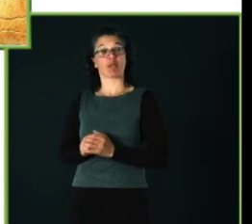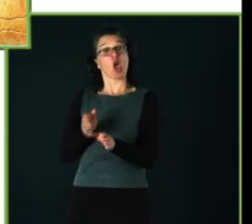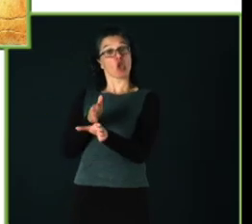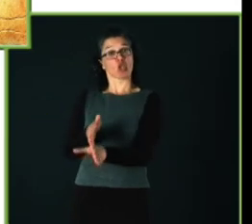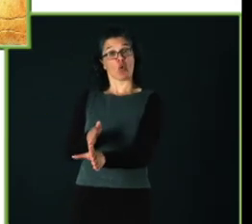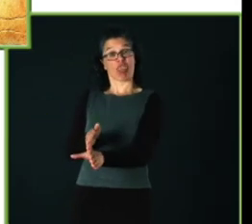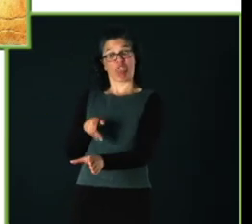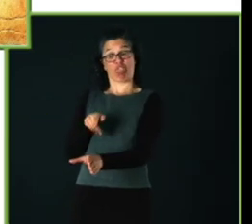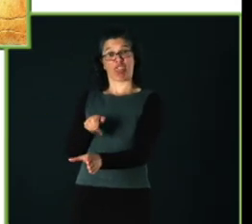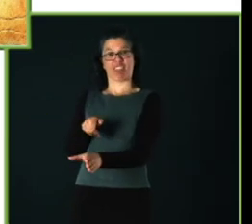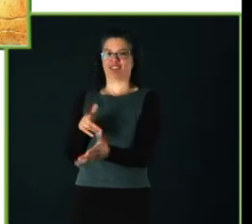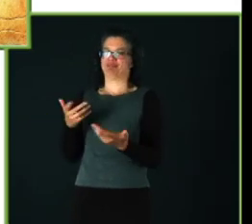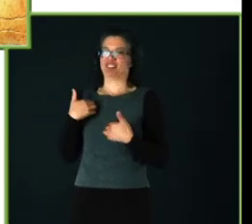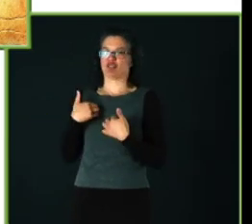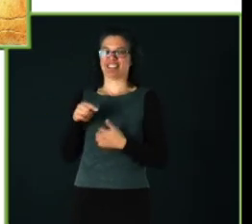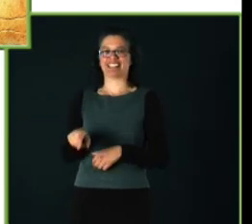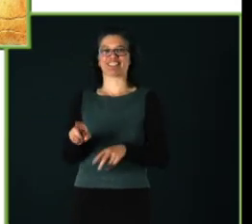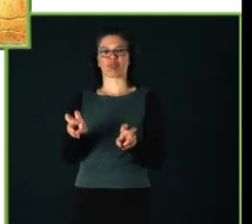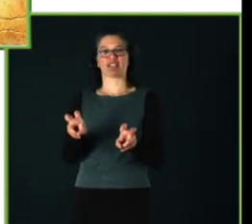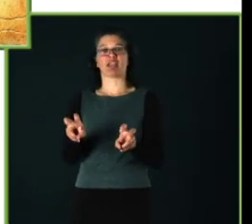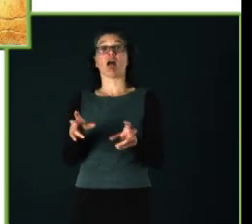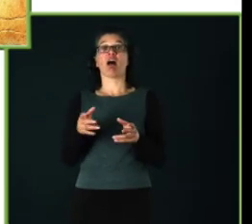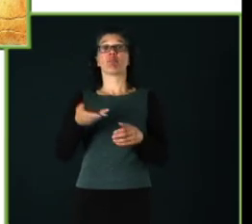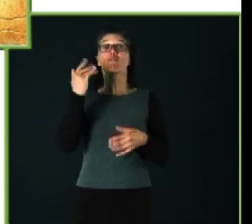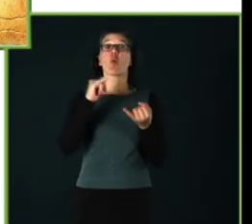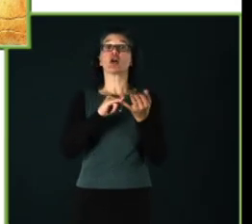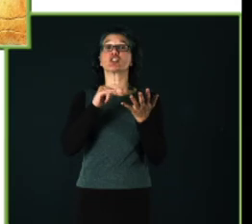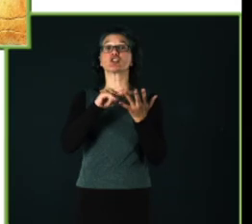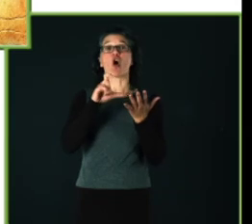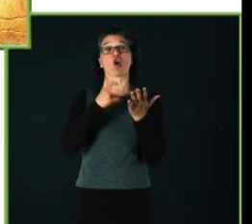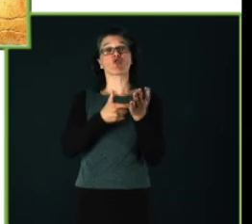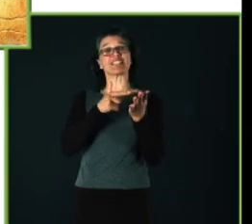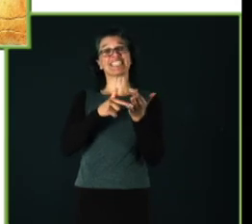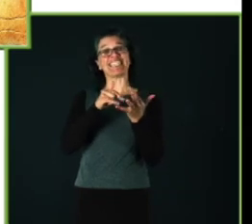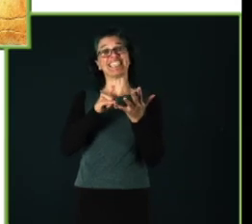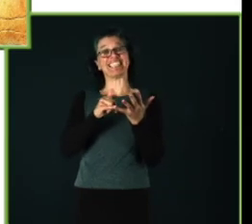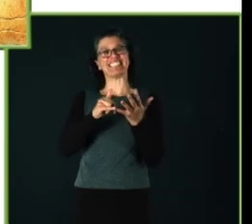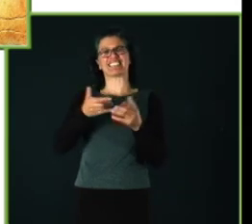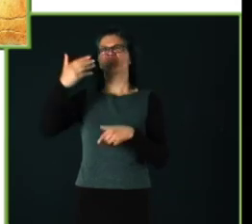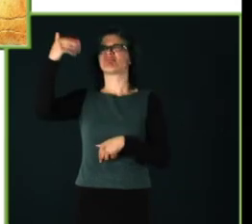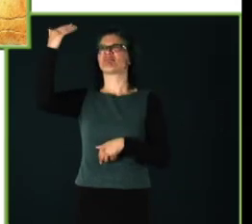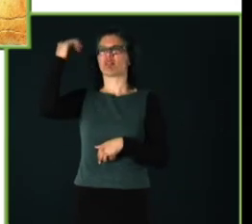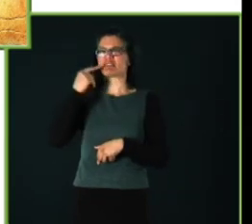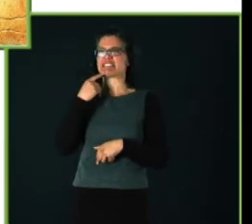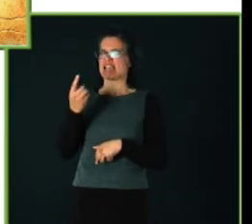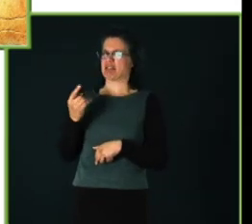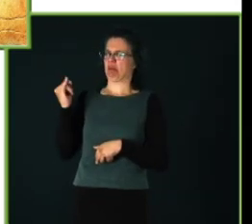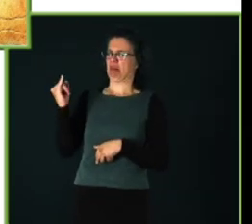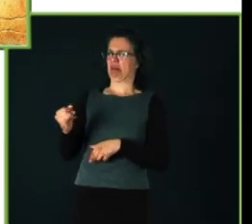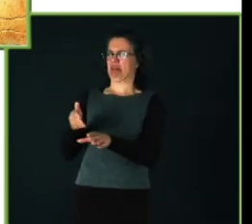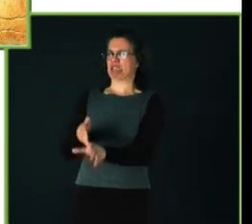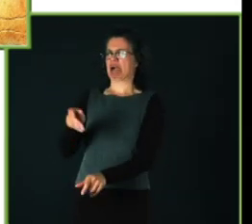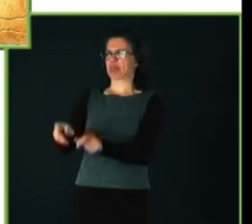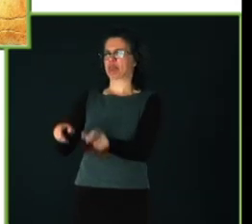in 400 BC said, our children are rude, bad manners, despise authority. They have their feet on the table. They don't stand anymore